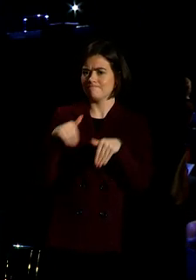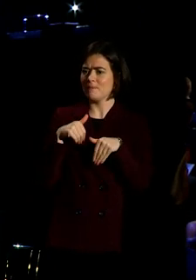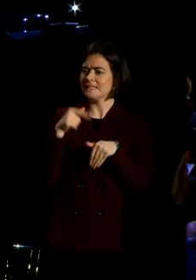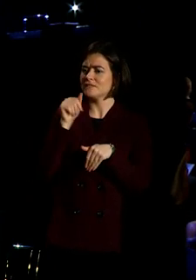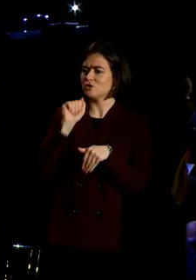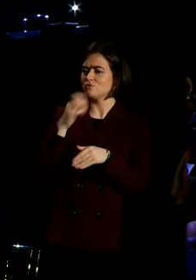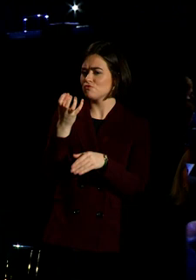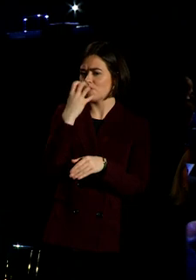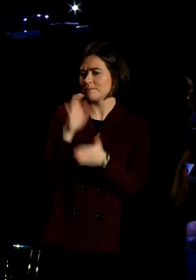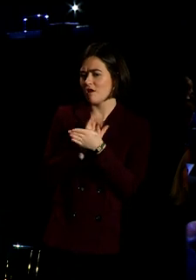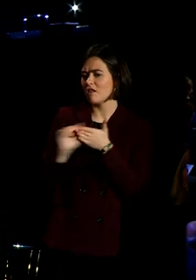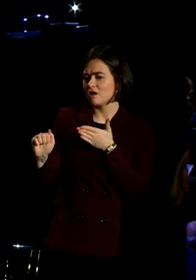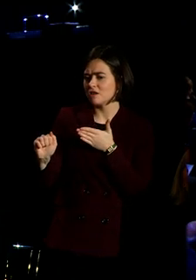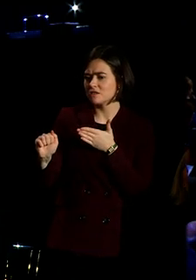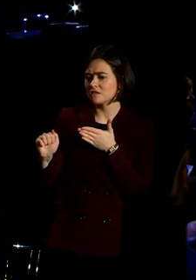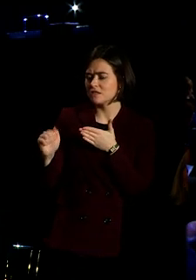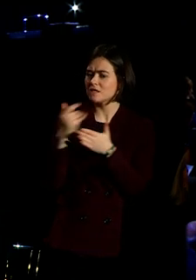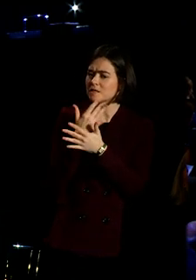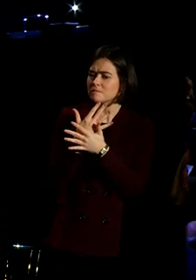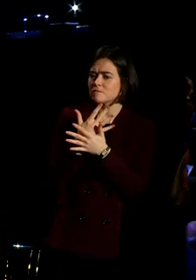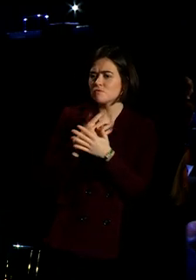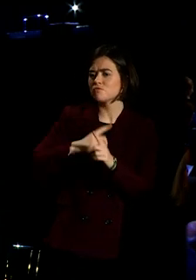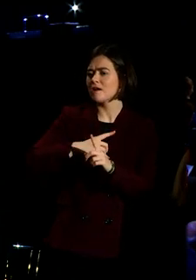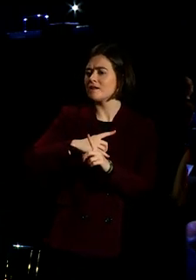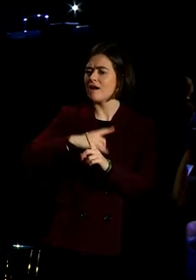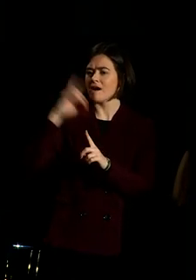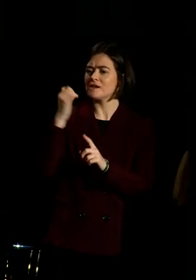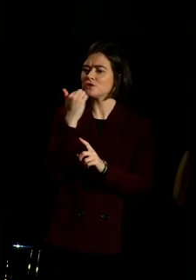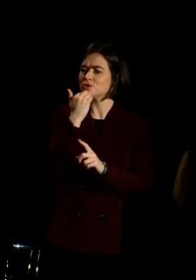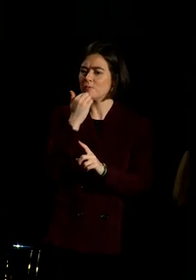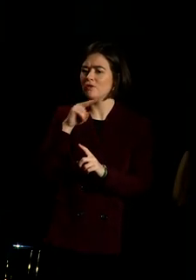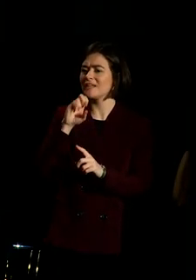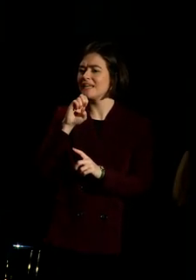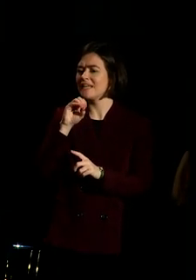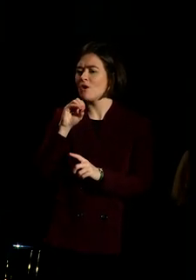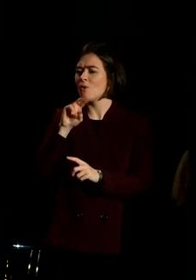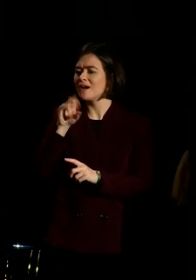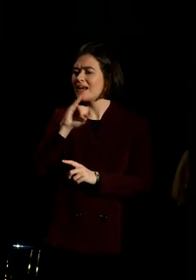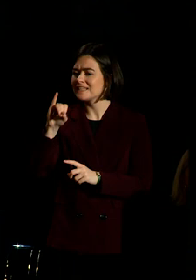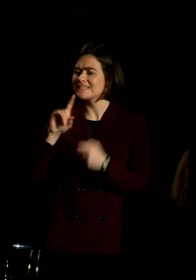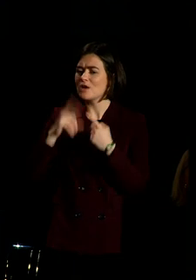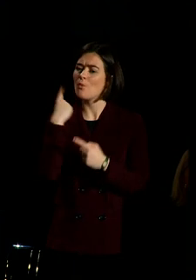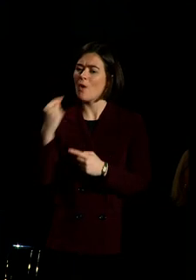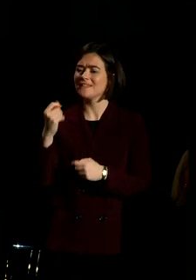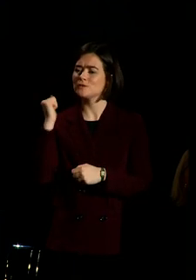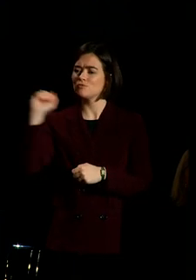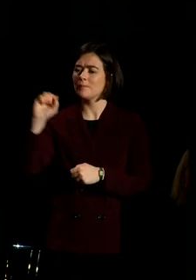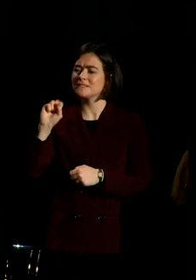The rise in the number of white supremacist and neo-Nazi movements is gaining traction around the world.